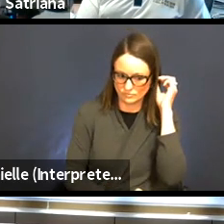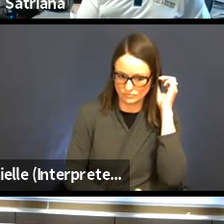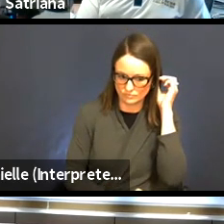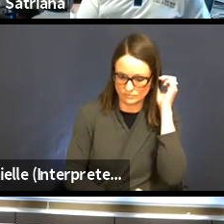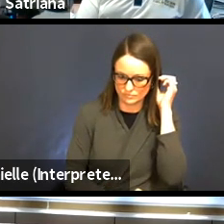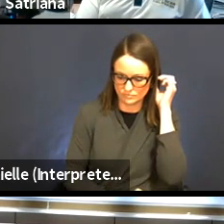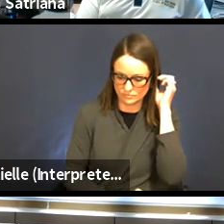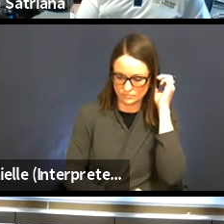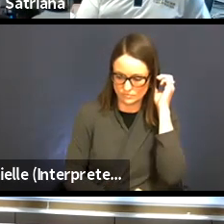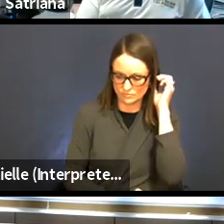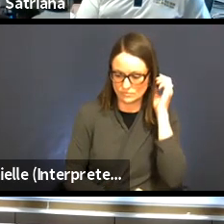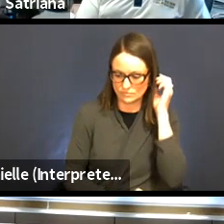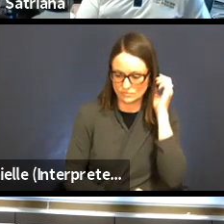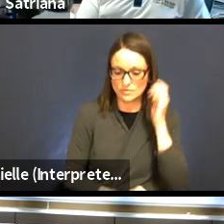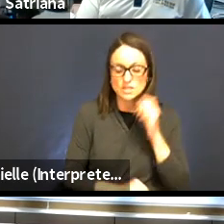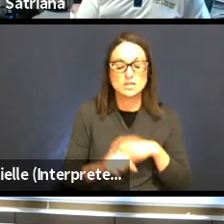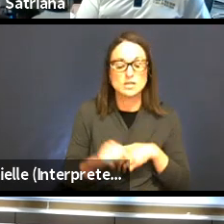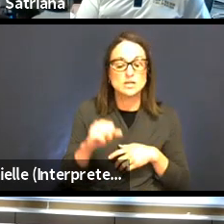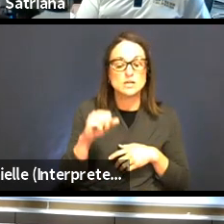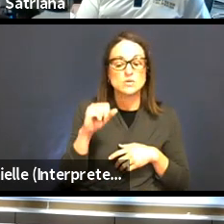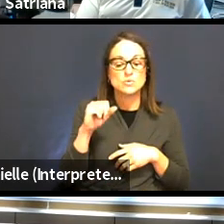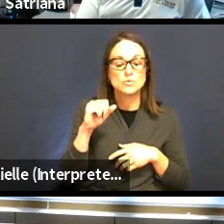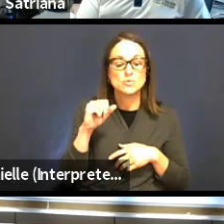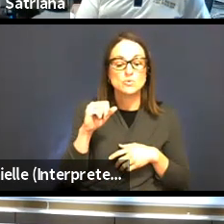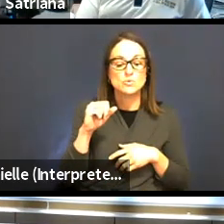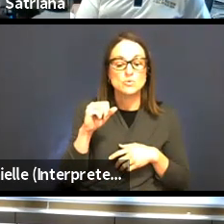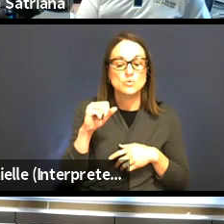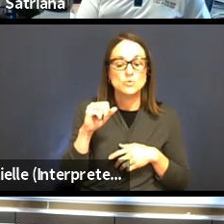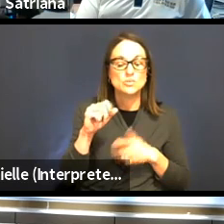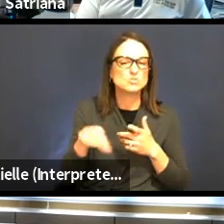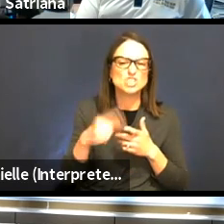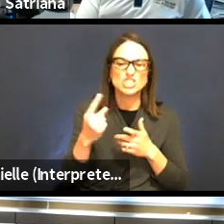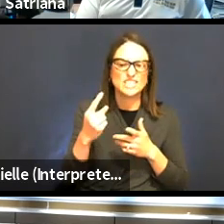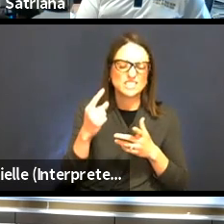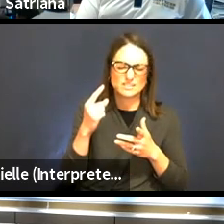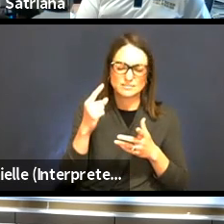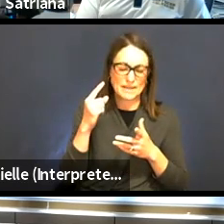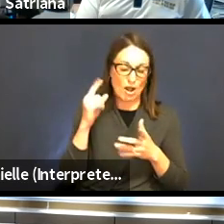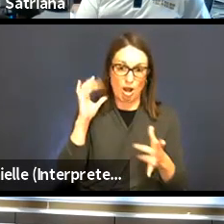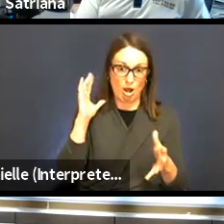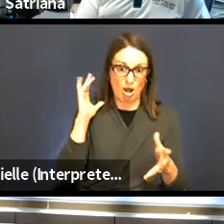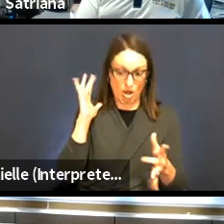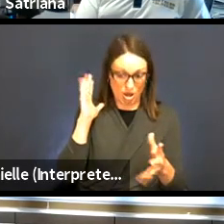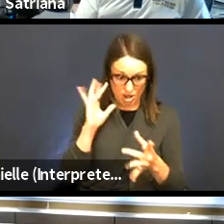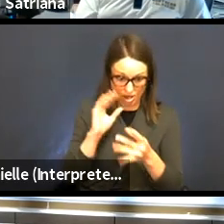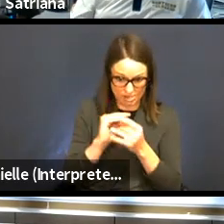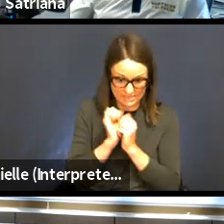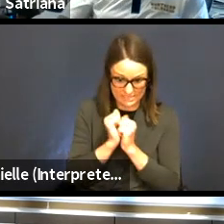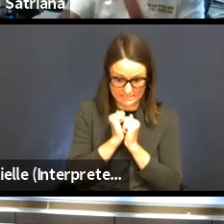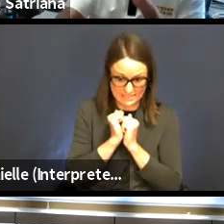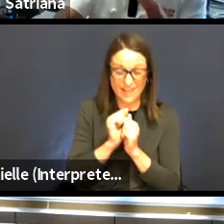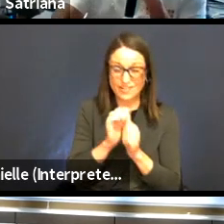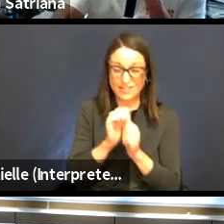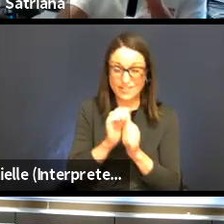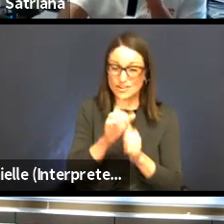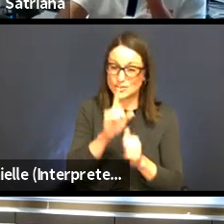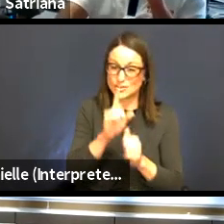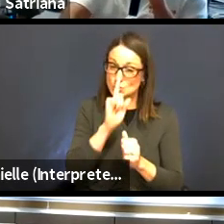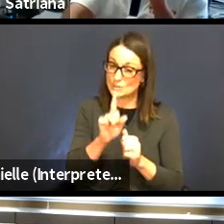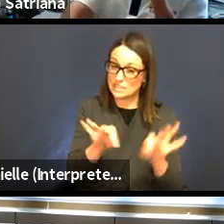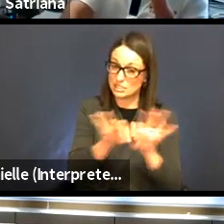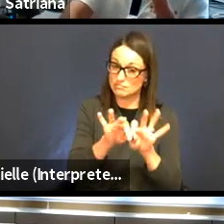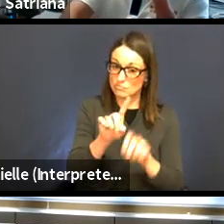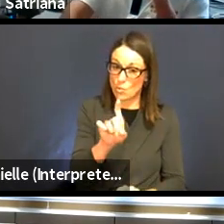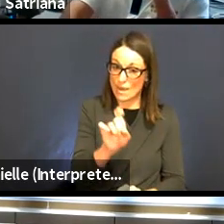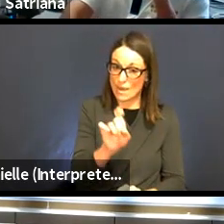So just to sort of pull all this together, the really important questions that we've been asking